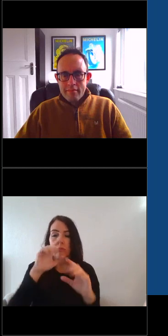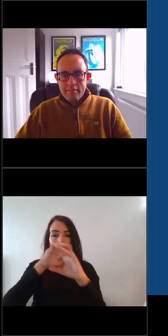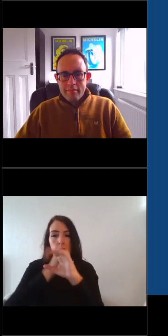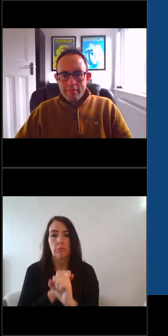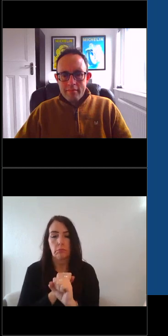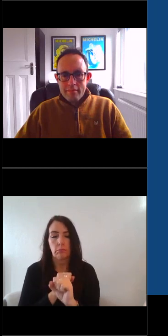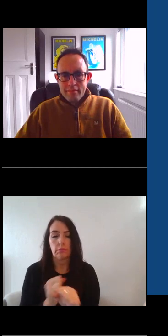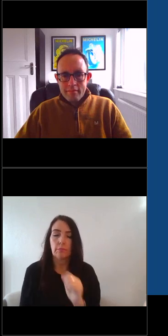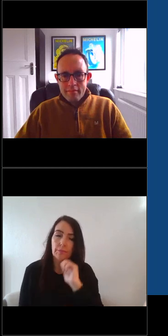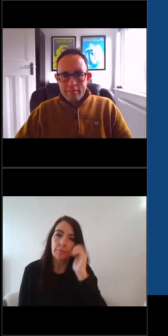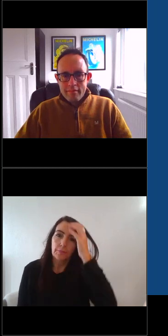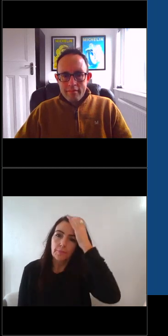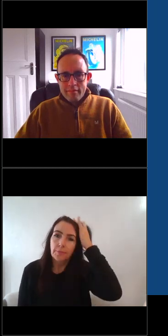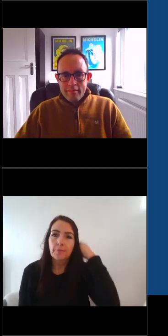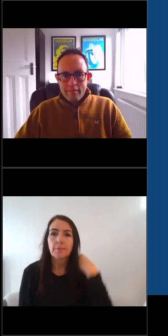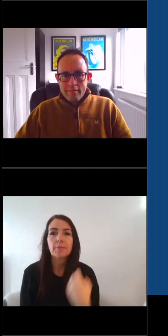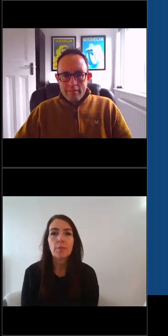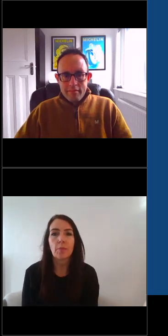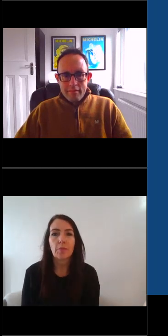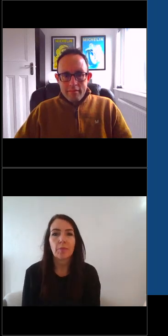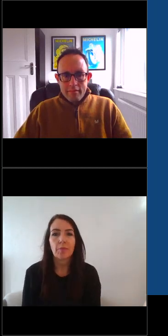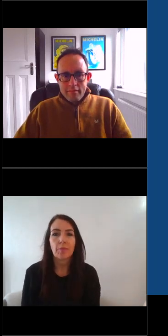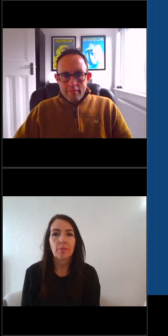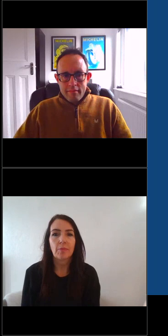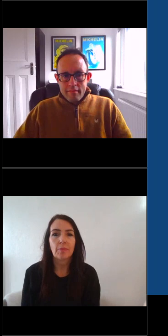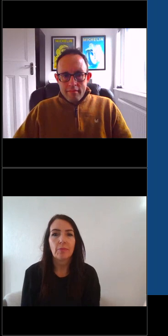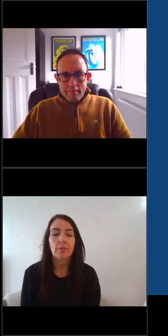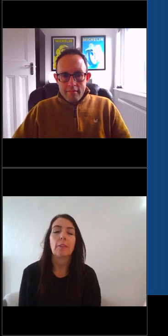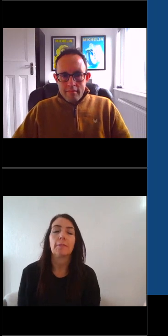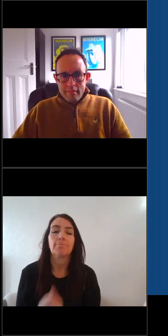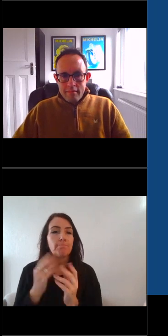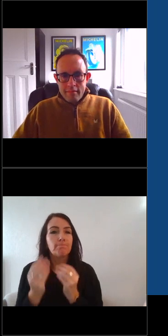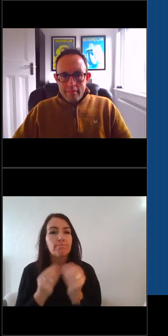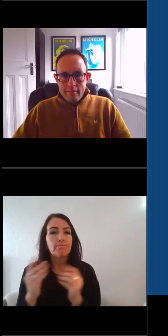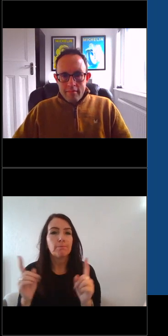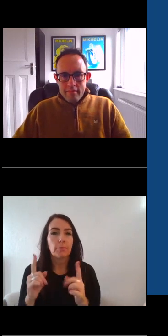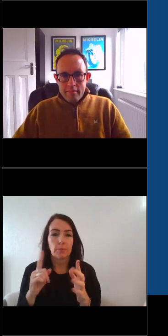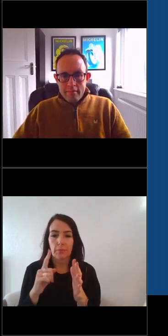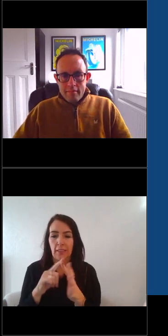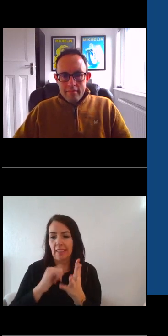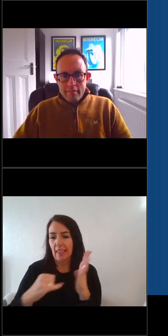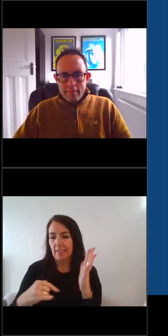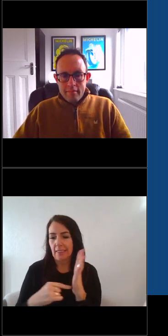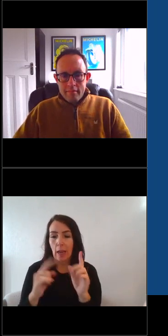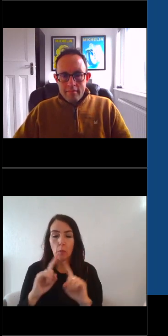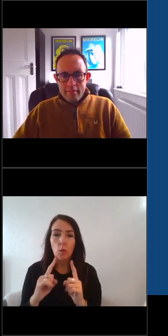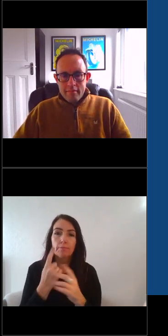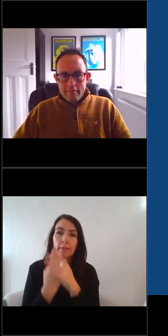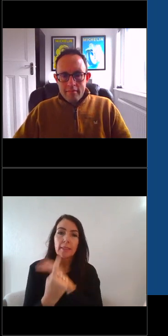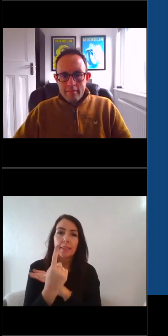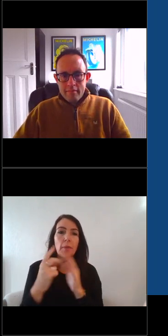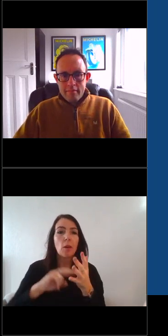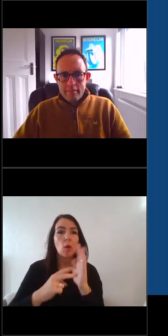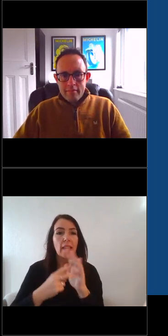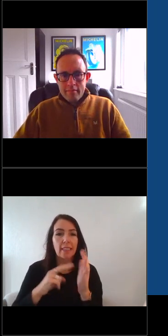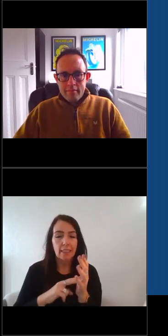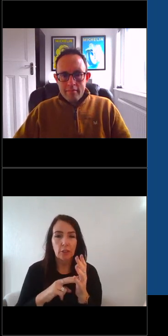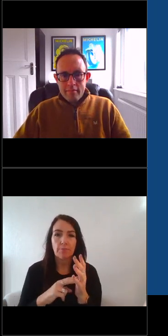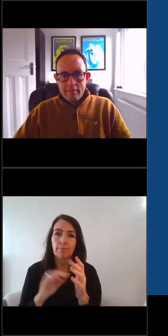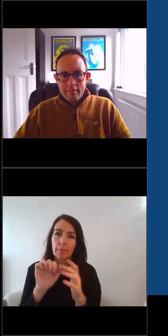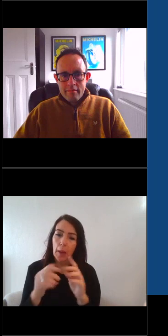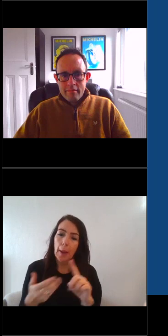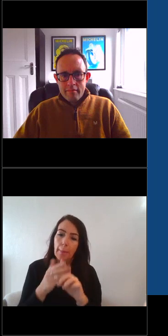anonymous. To give you a bit of background, Energy Saving Trust is an independent organization dedicated to